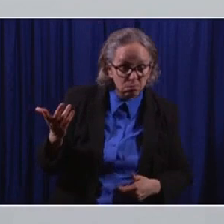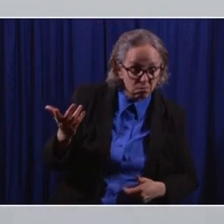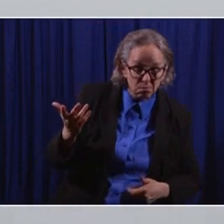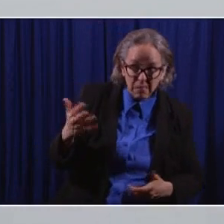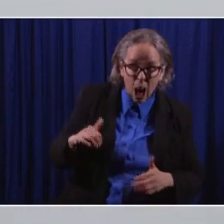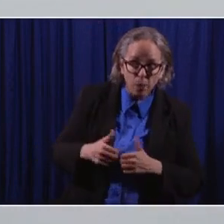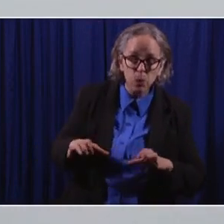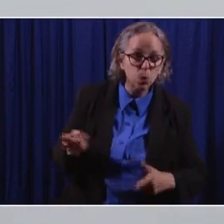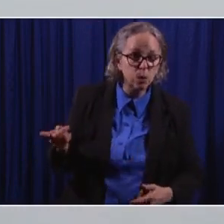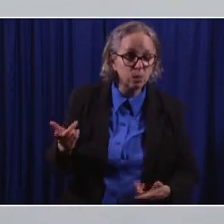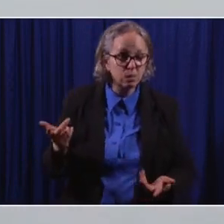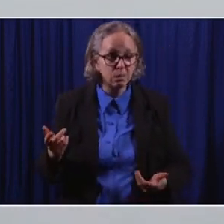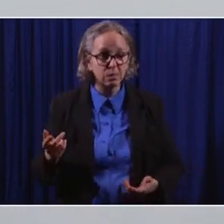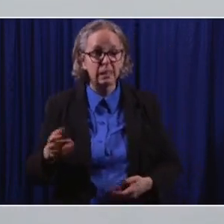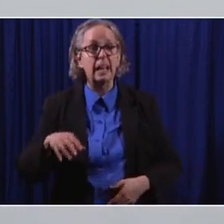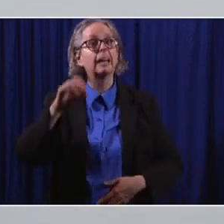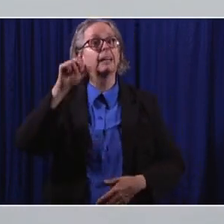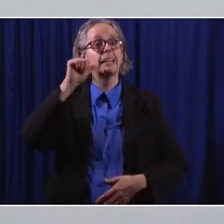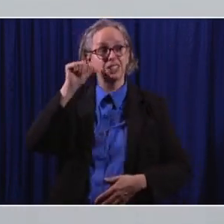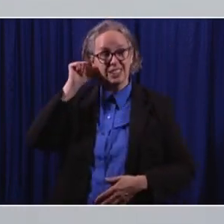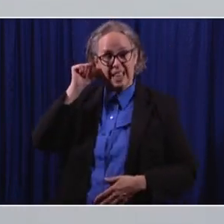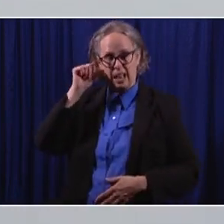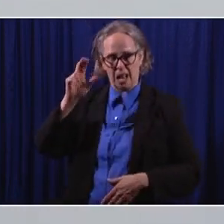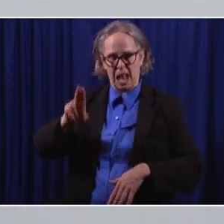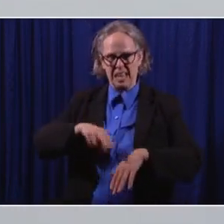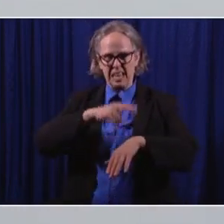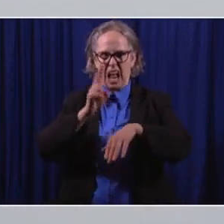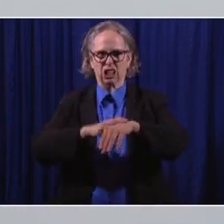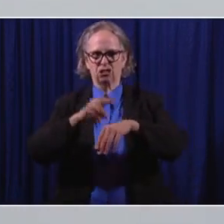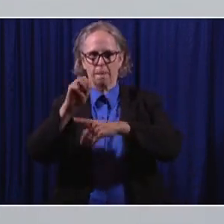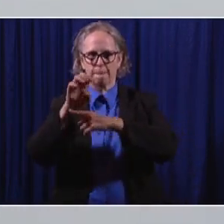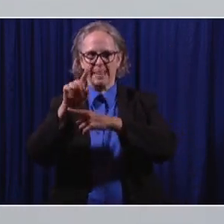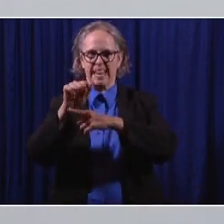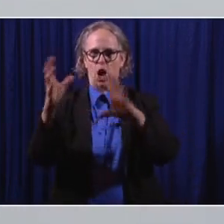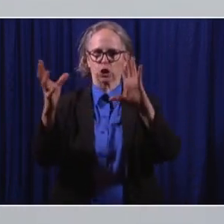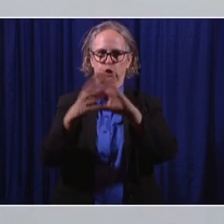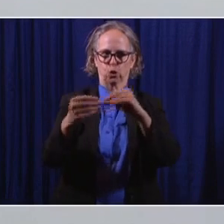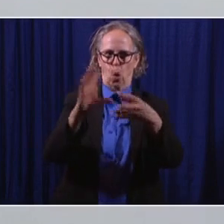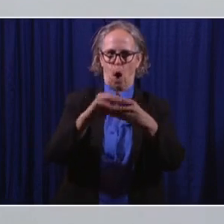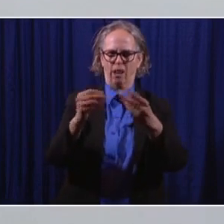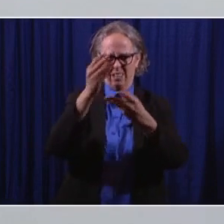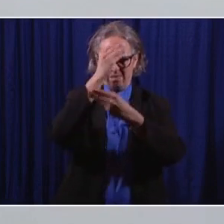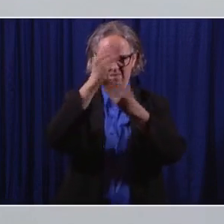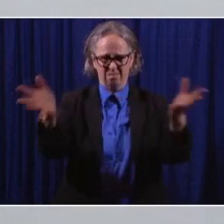media stories yesterday that came out that I thought provided a great